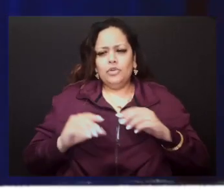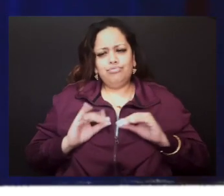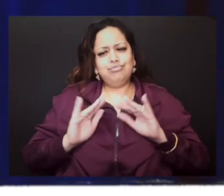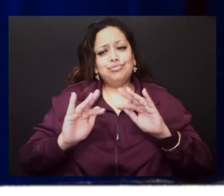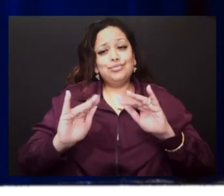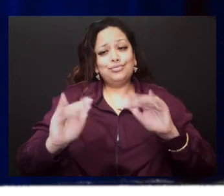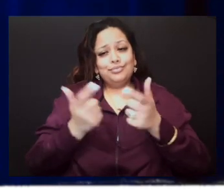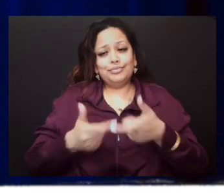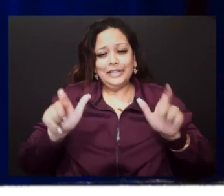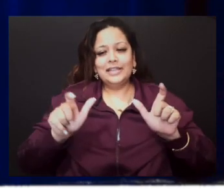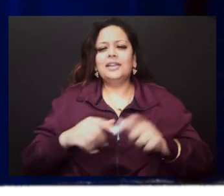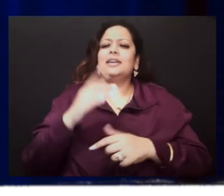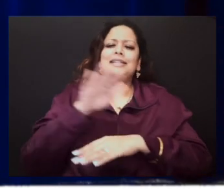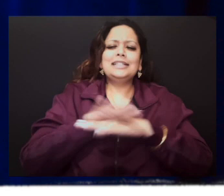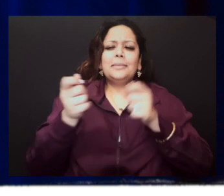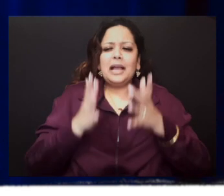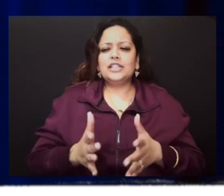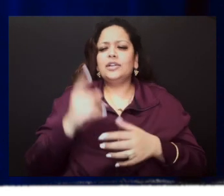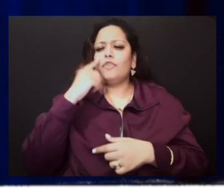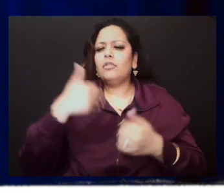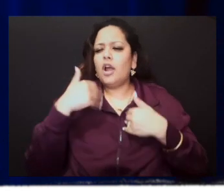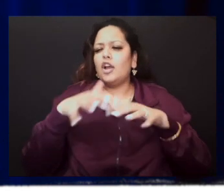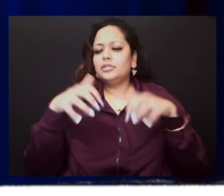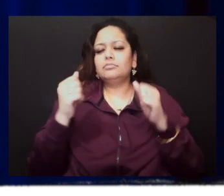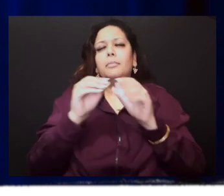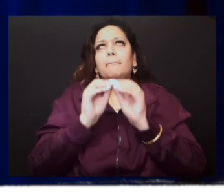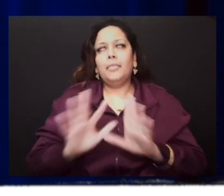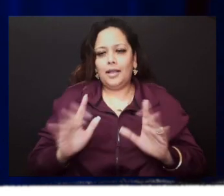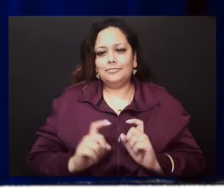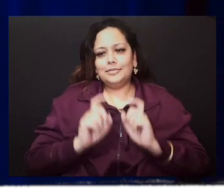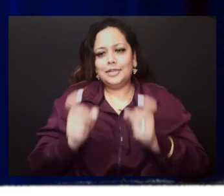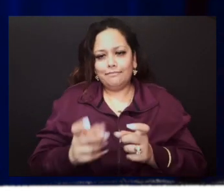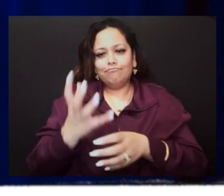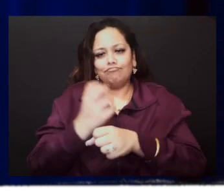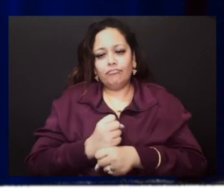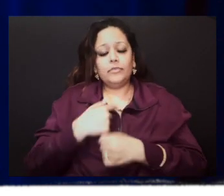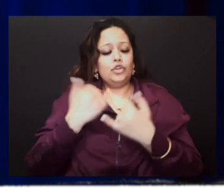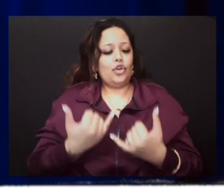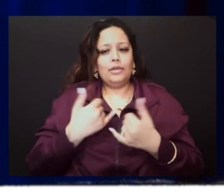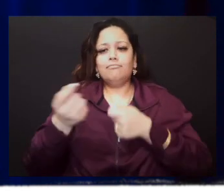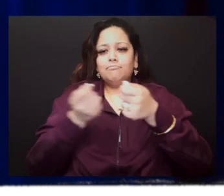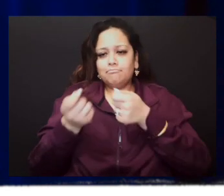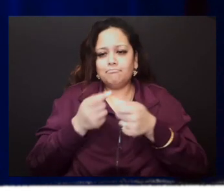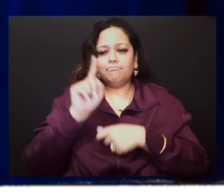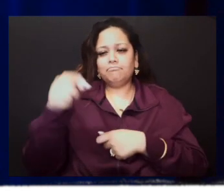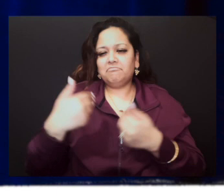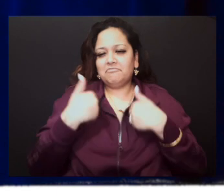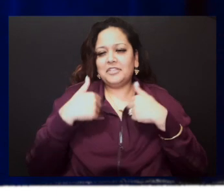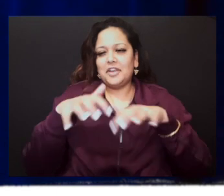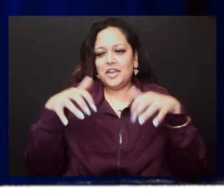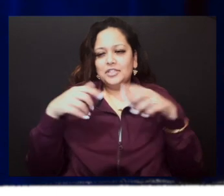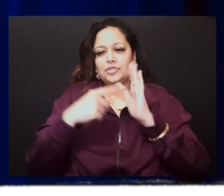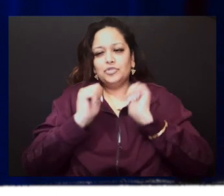large. Stage managing theatre for young audiences is a gift. I currently stage manage the Theatre for Young Audiences shows